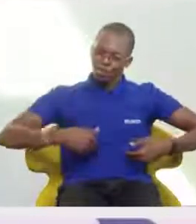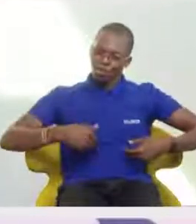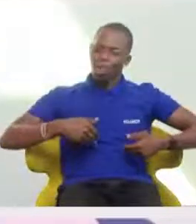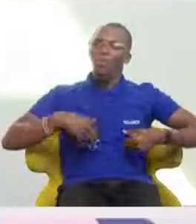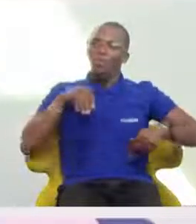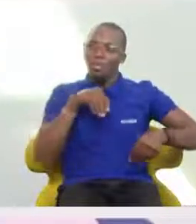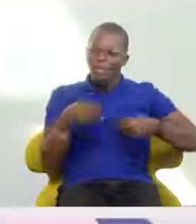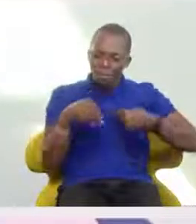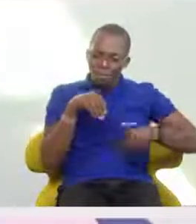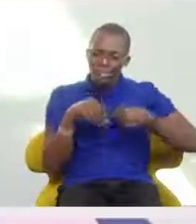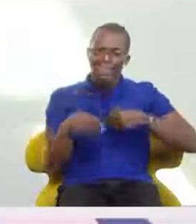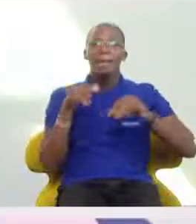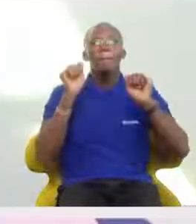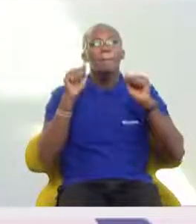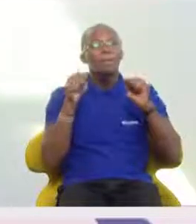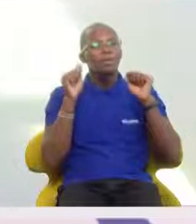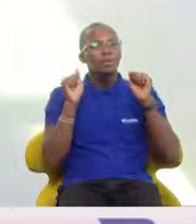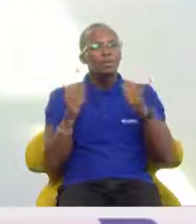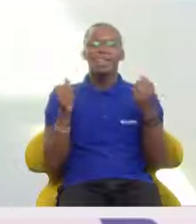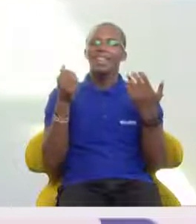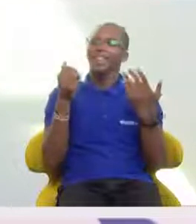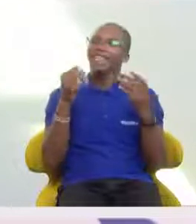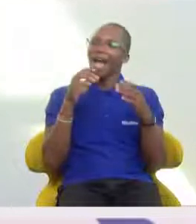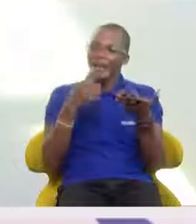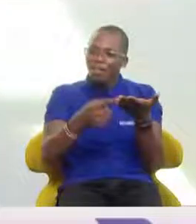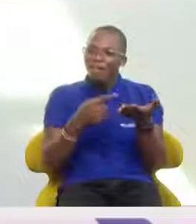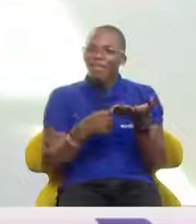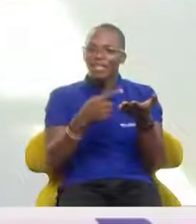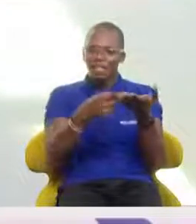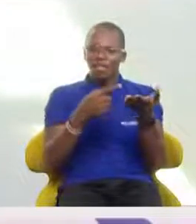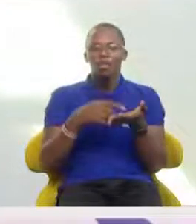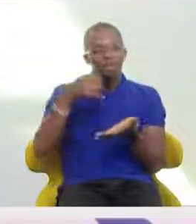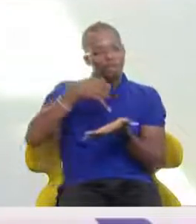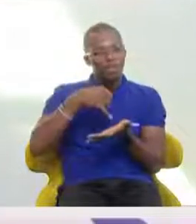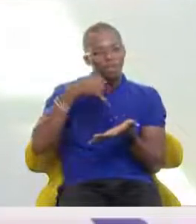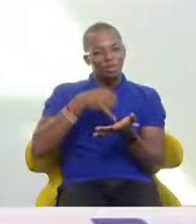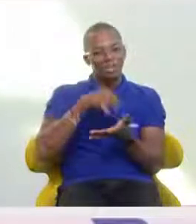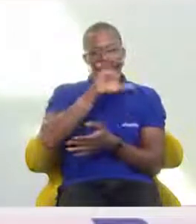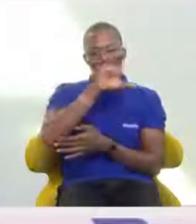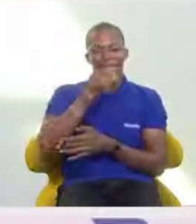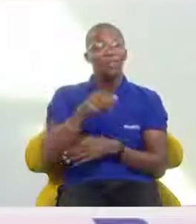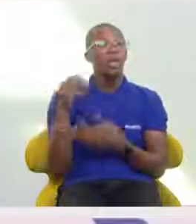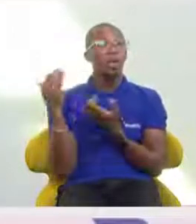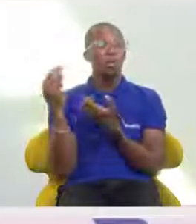we have almost 20 young Africans that came from other African countries.